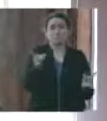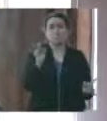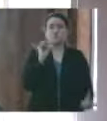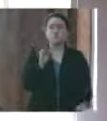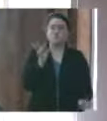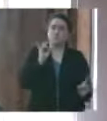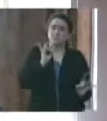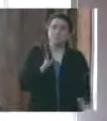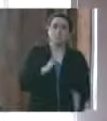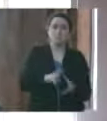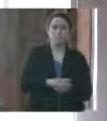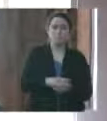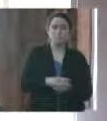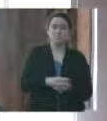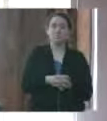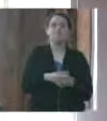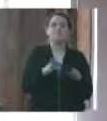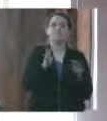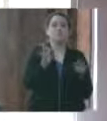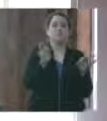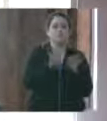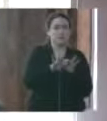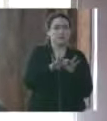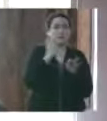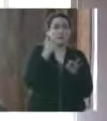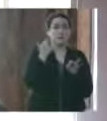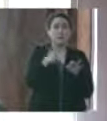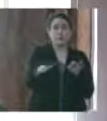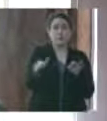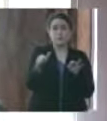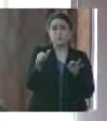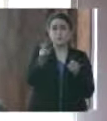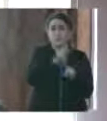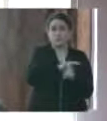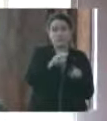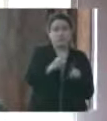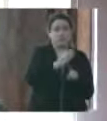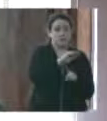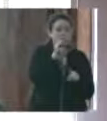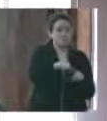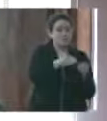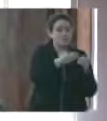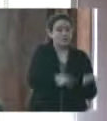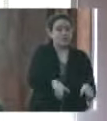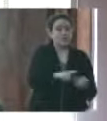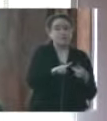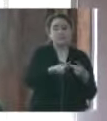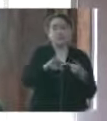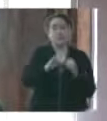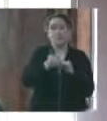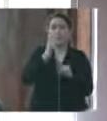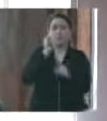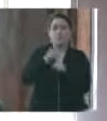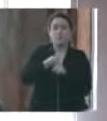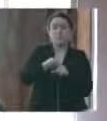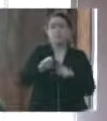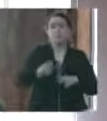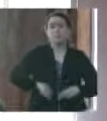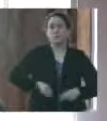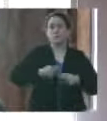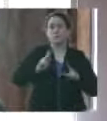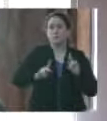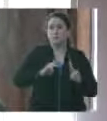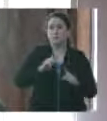any terms that you wish to imagine, in terms of percentages of loss, in terms of the impact on humanity, and in terms of the risk that it